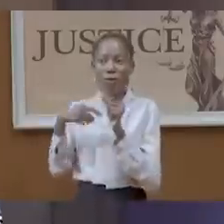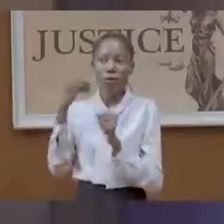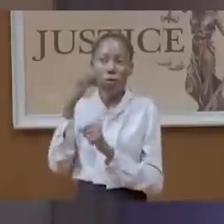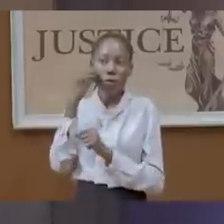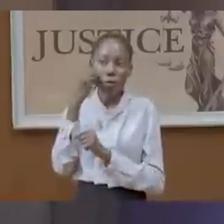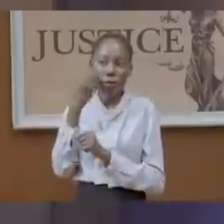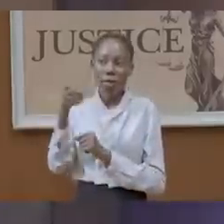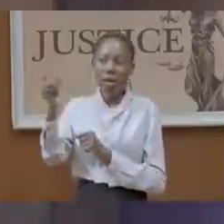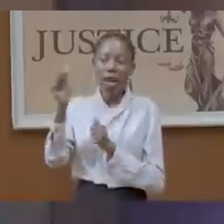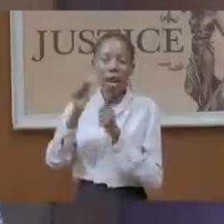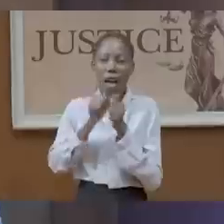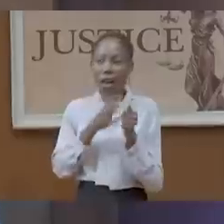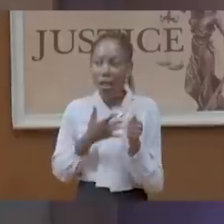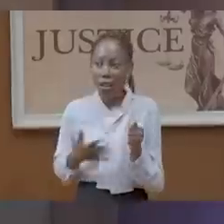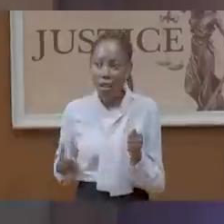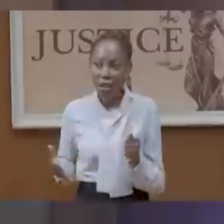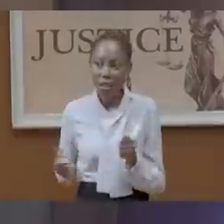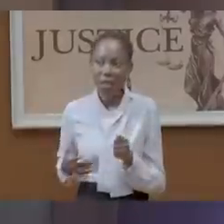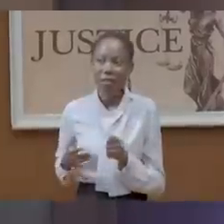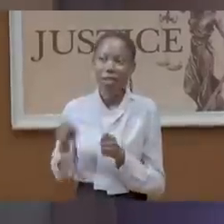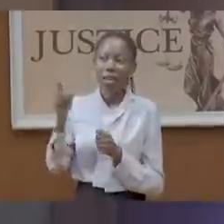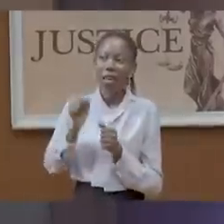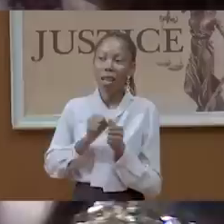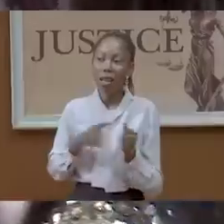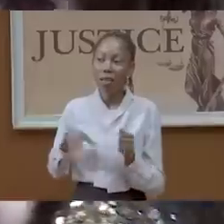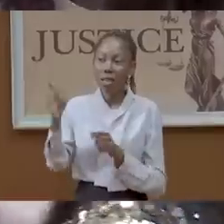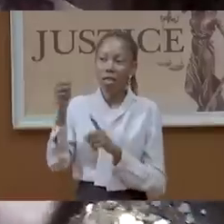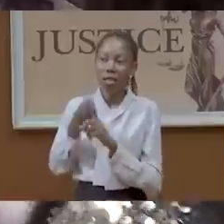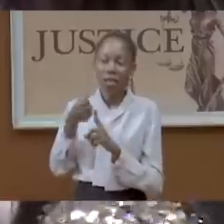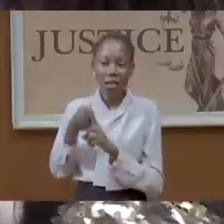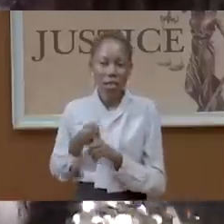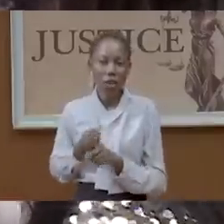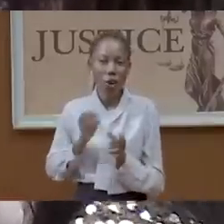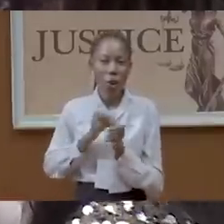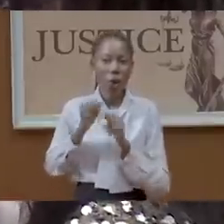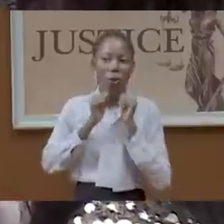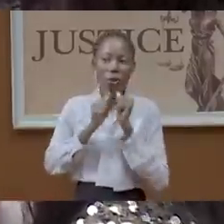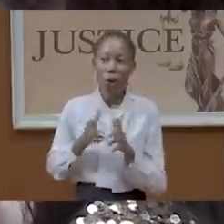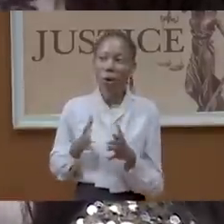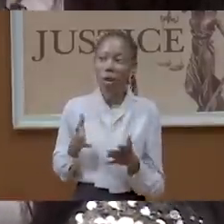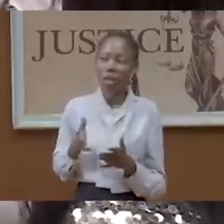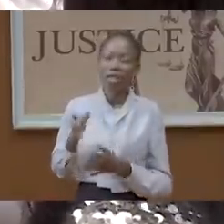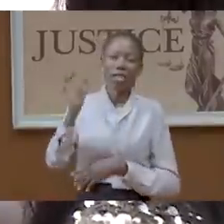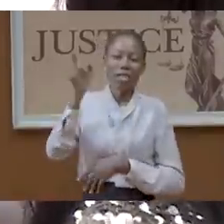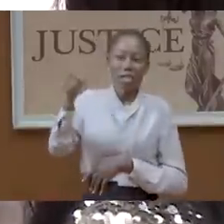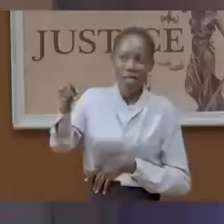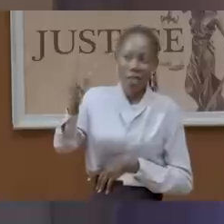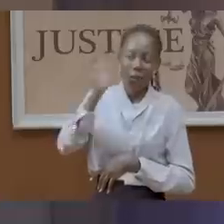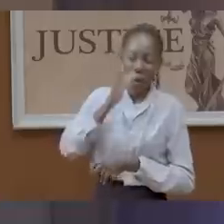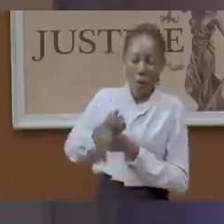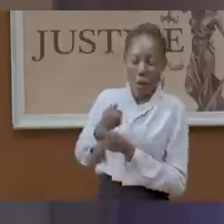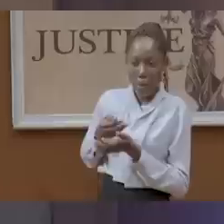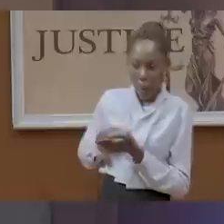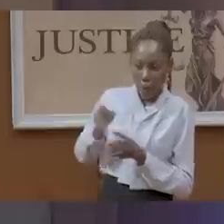Till I left home, I gave up my all. If I'm taking anything, either salary or anything, I'm not making the money, she's not spending